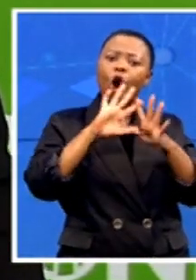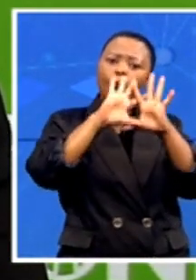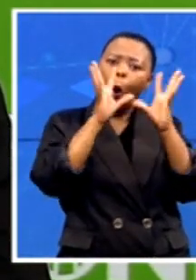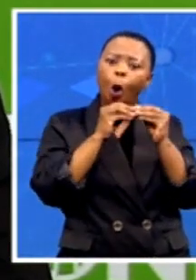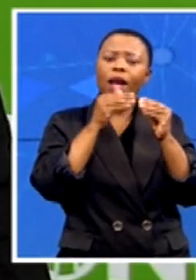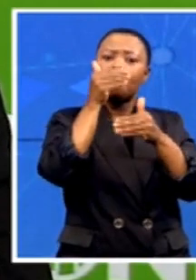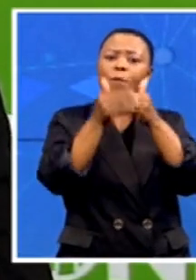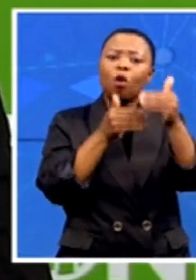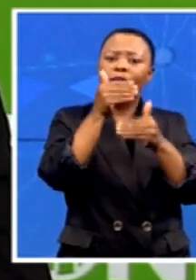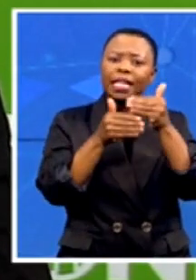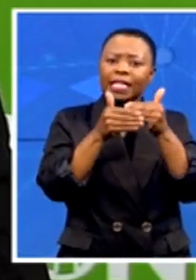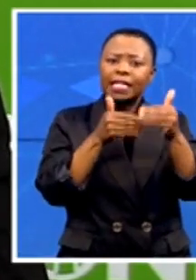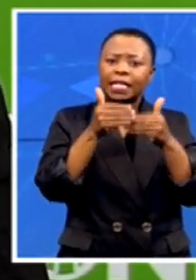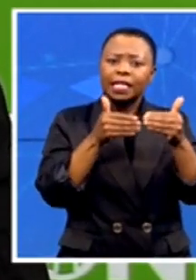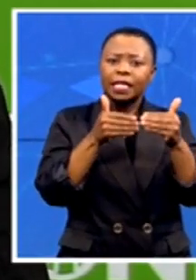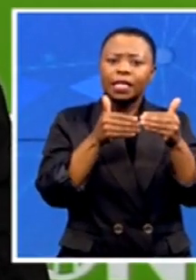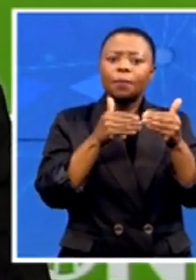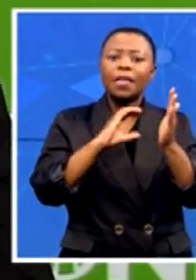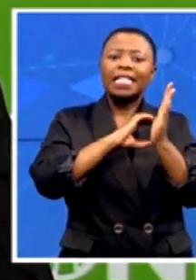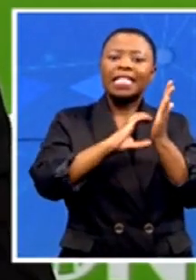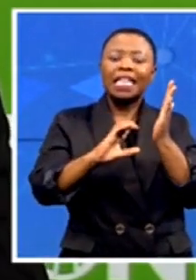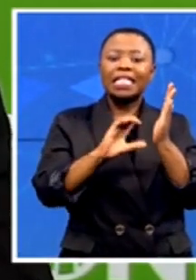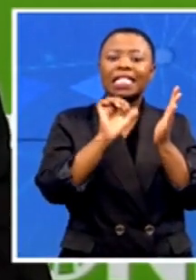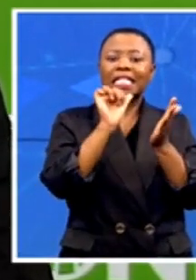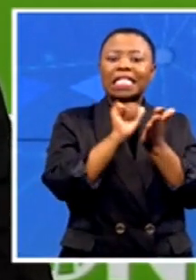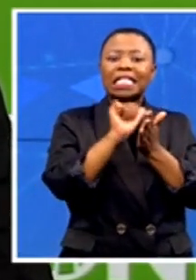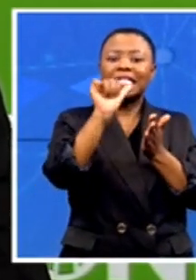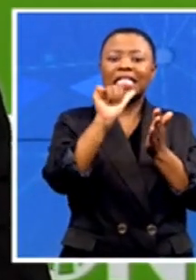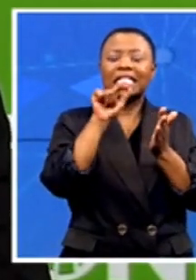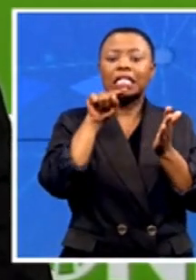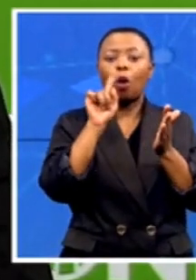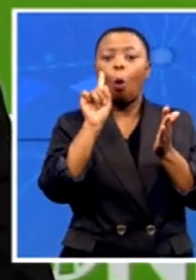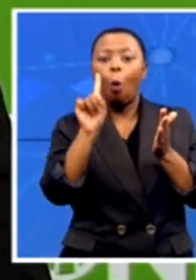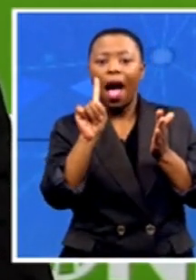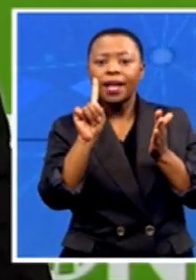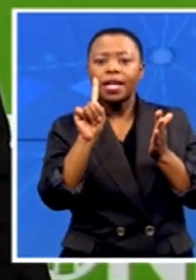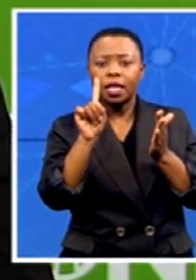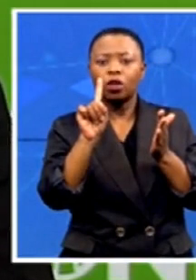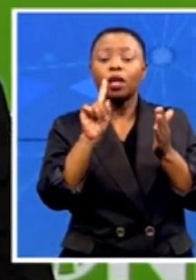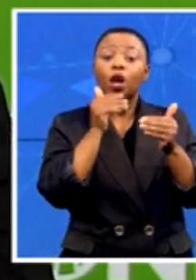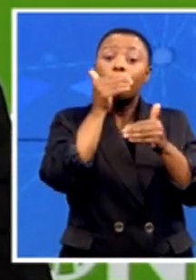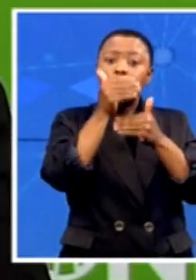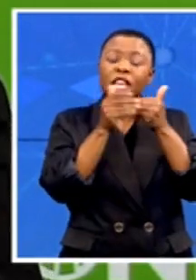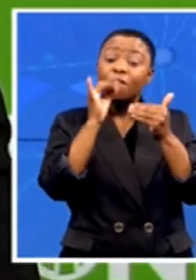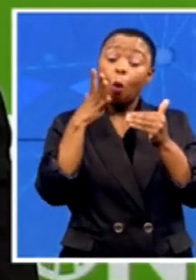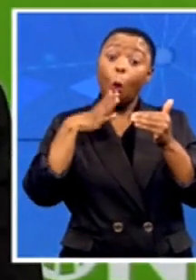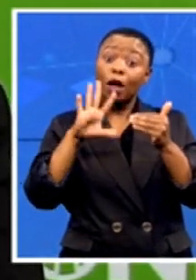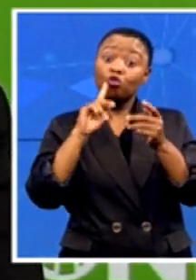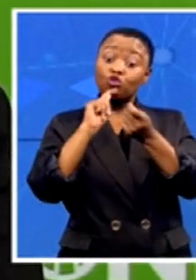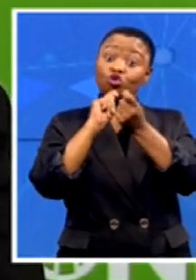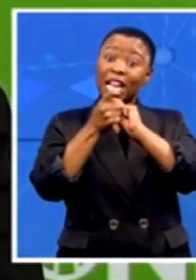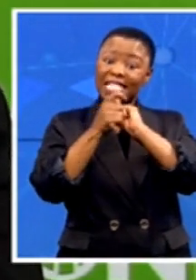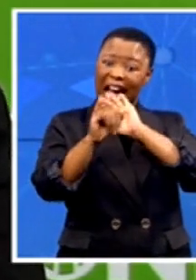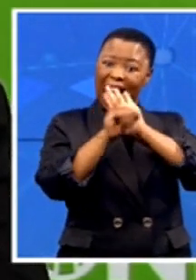Section 16.1 of the Electoral Commissions Act. There's an entire process if you want to change your identifiers. You need to publish